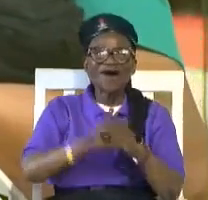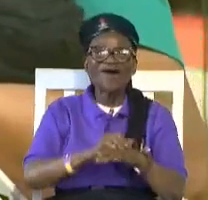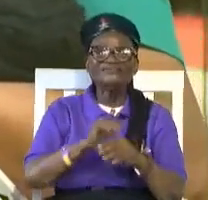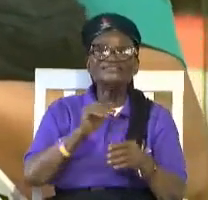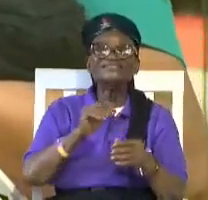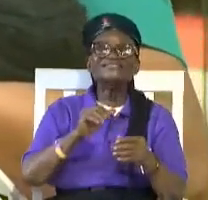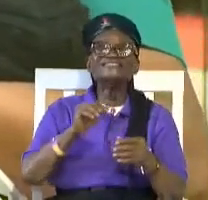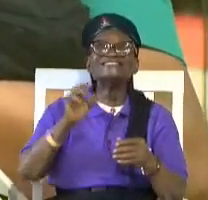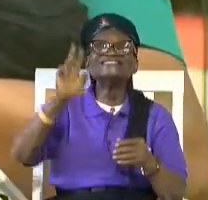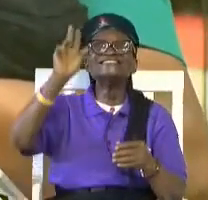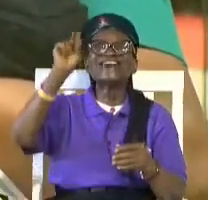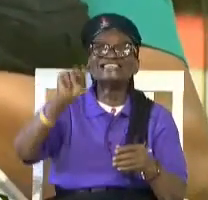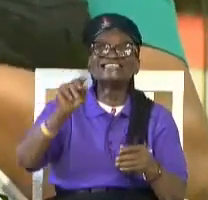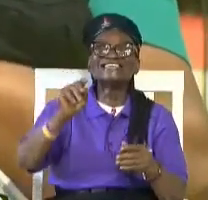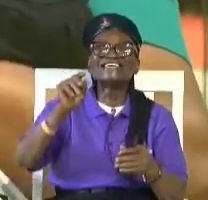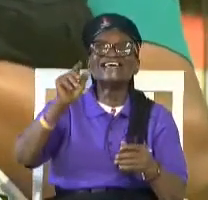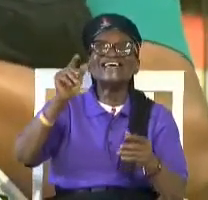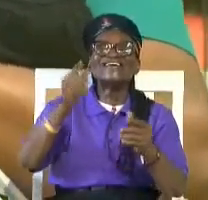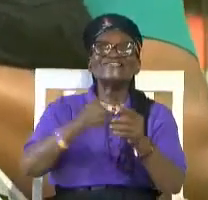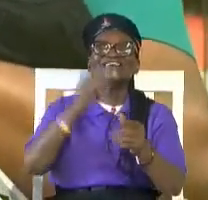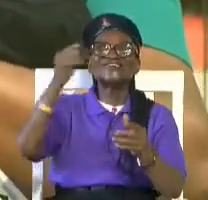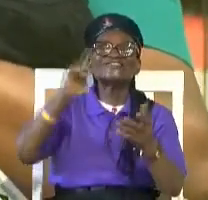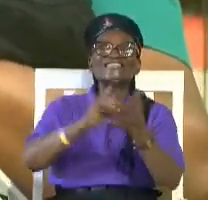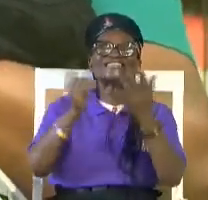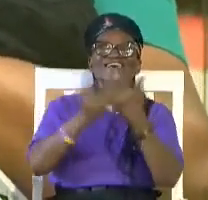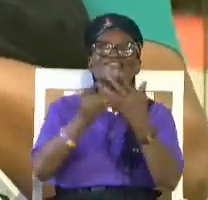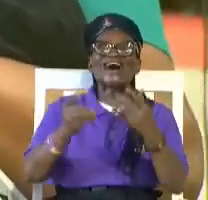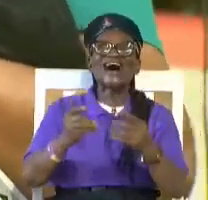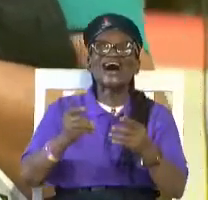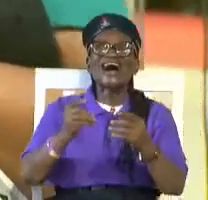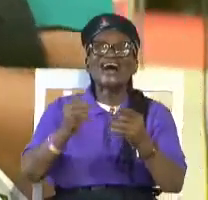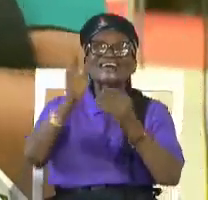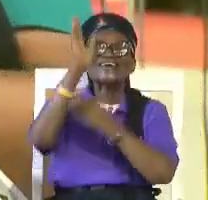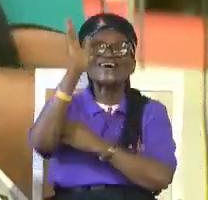God gave me a perfect miracle.